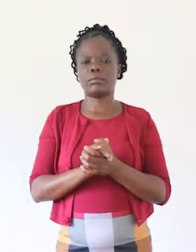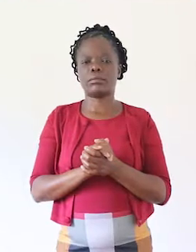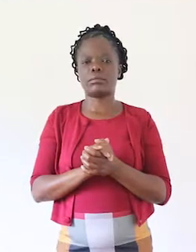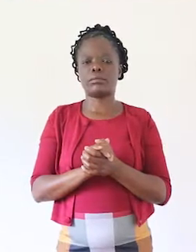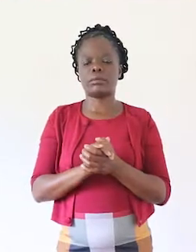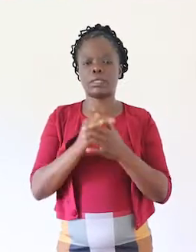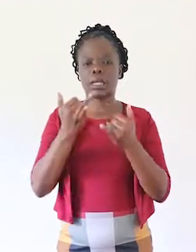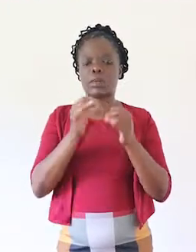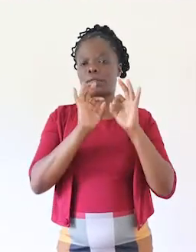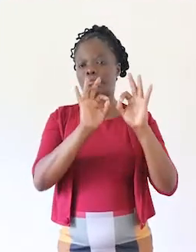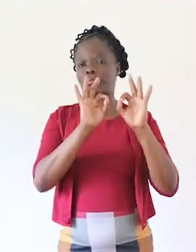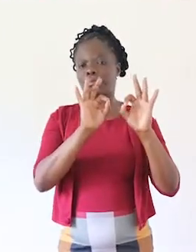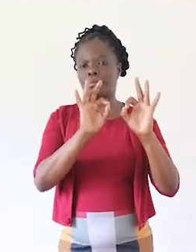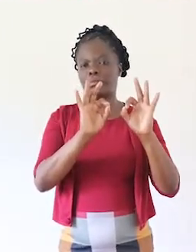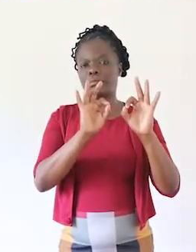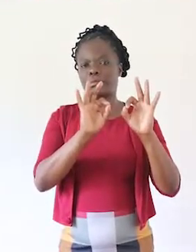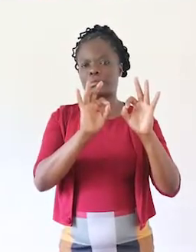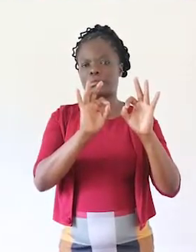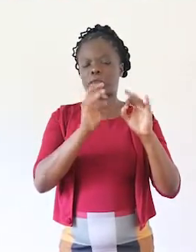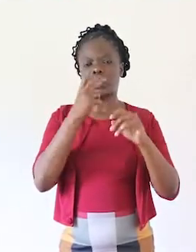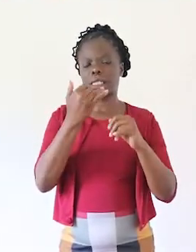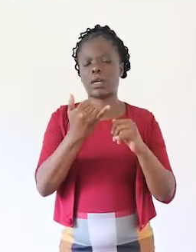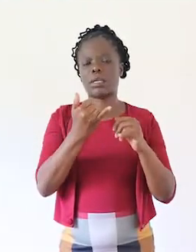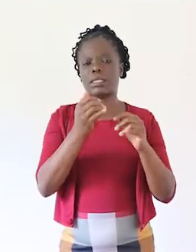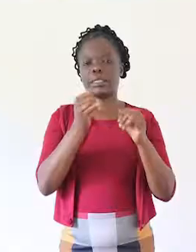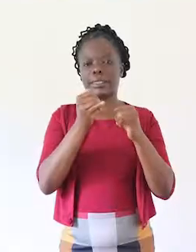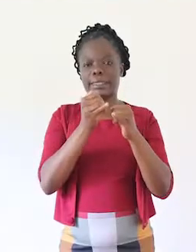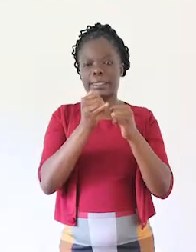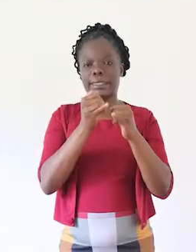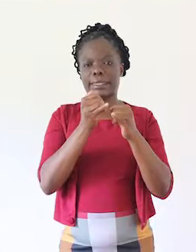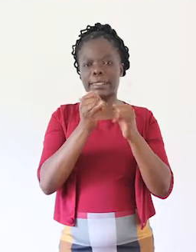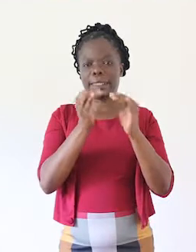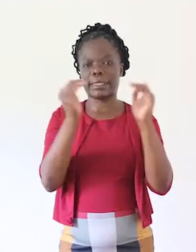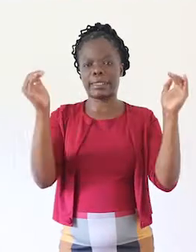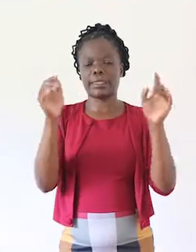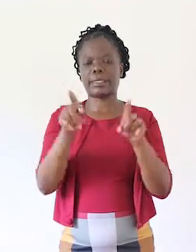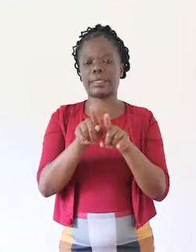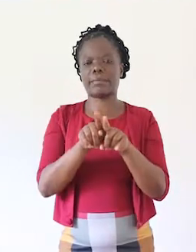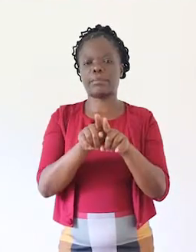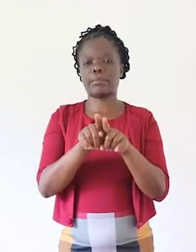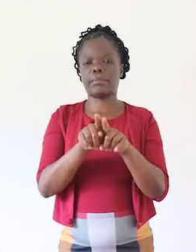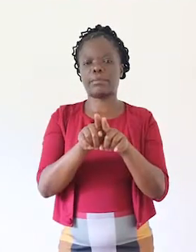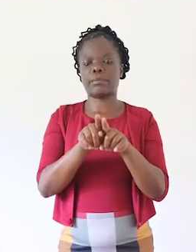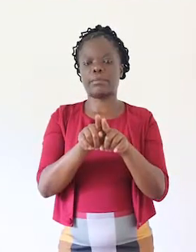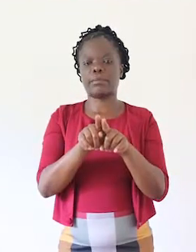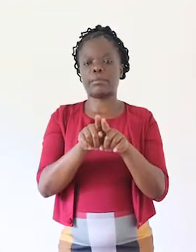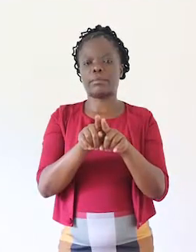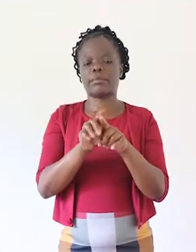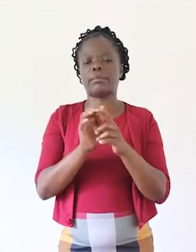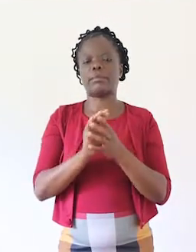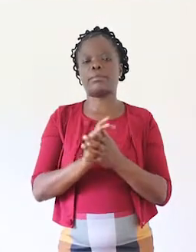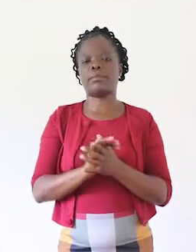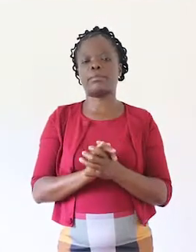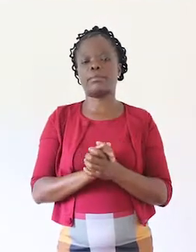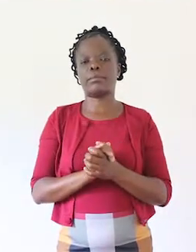Bas. Now it looks good. Now you see, now it looks uniform. Bas. So now you put it this way. You